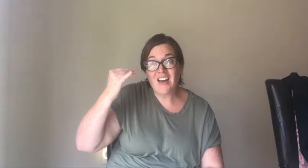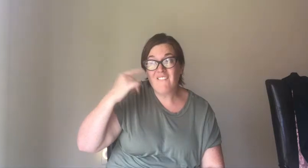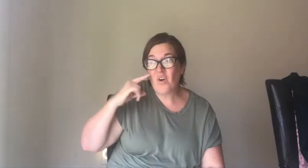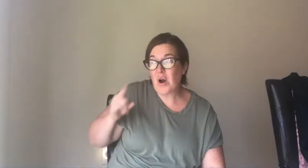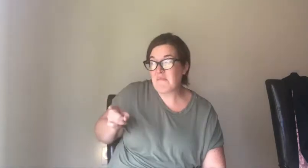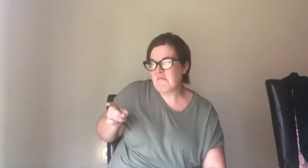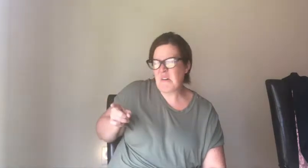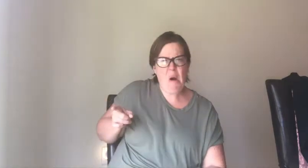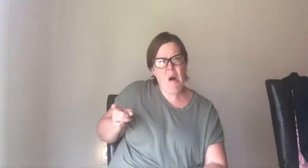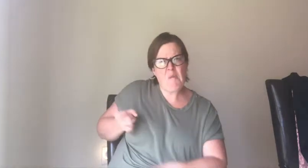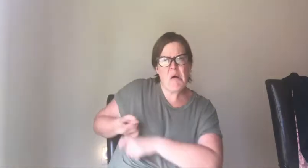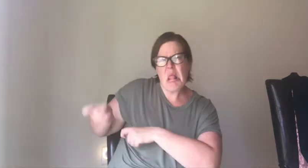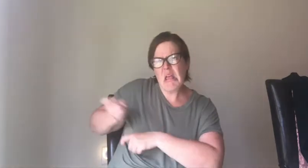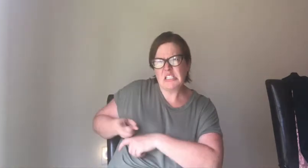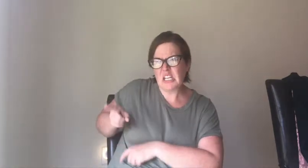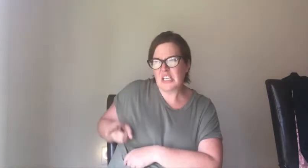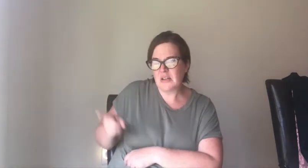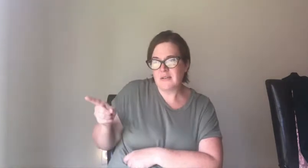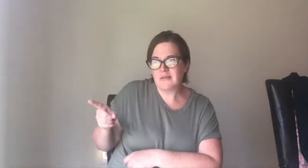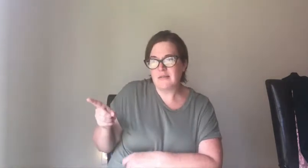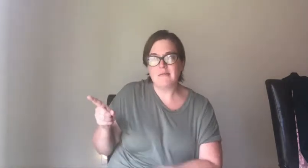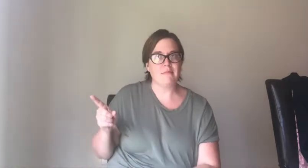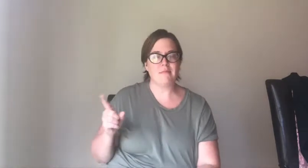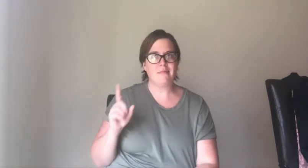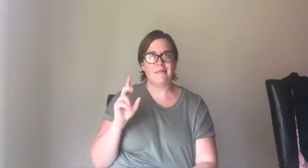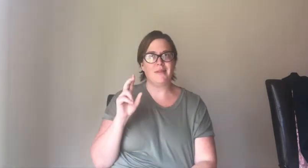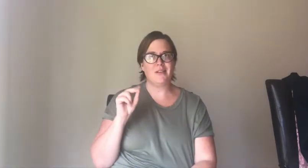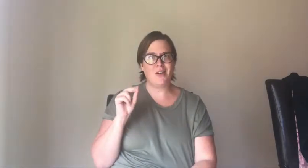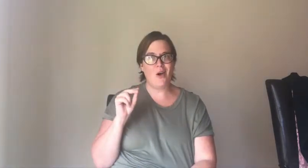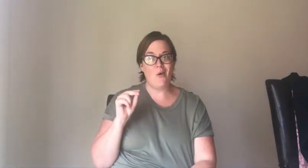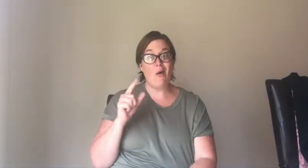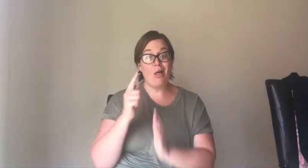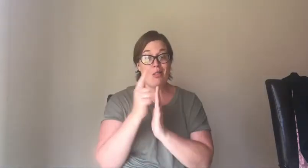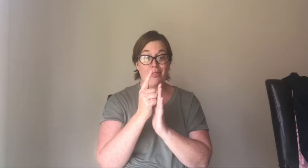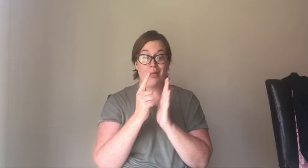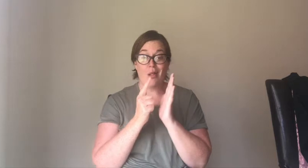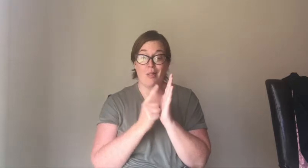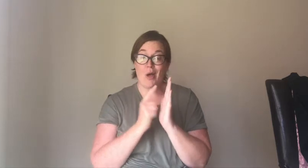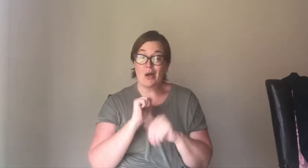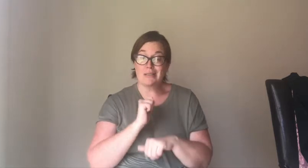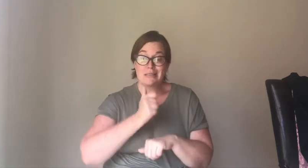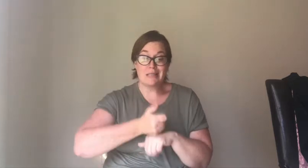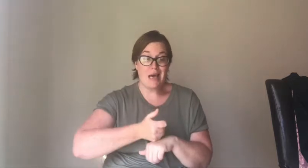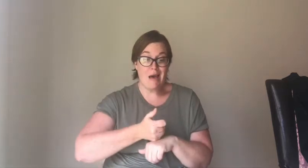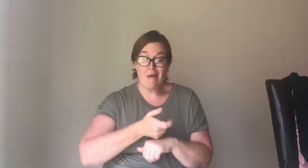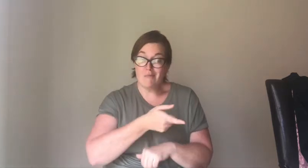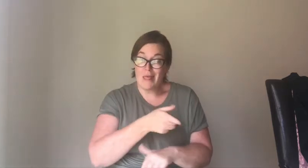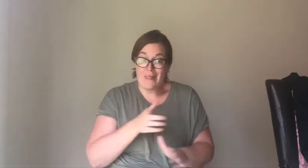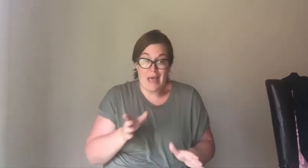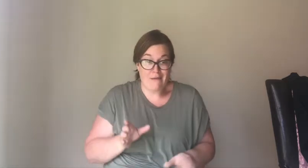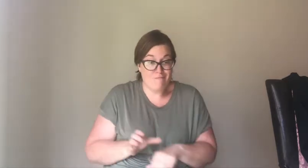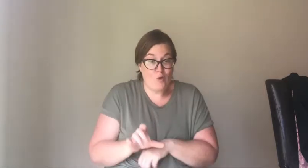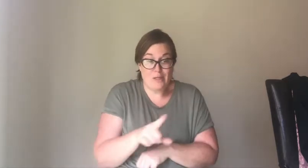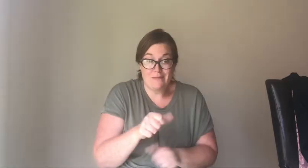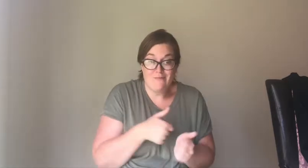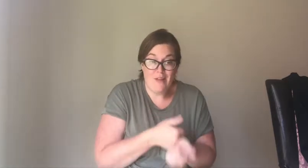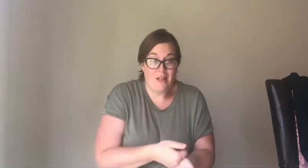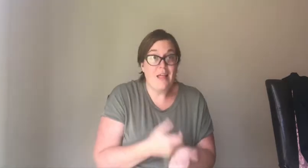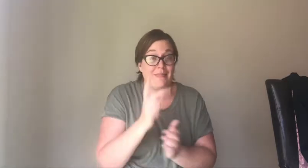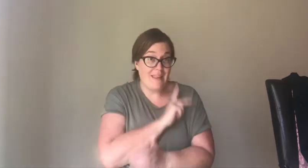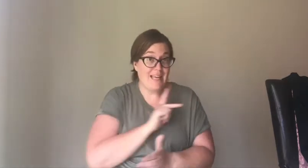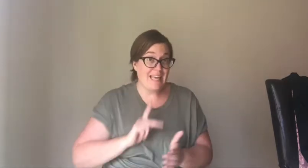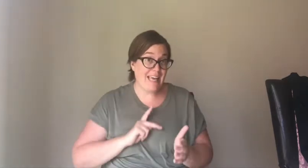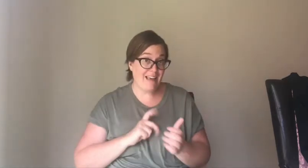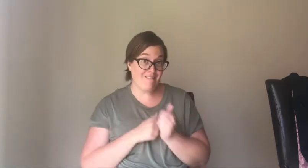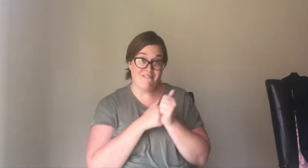den along with their wives and their children. Wait, hold on, wait a minute. With their wives and what did